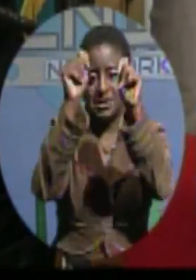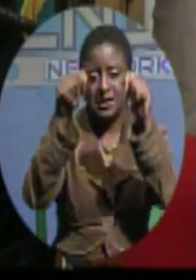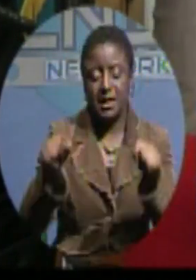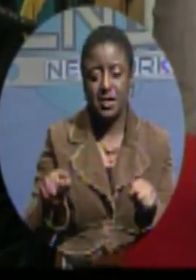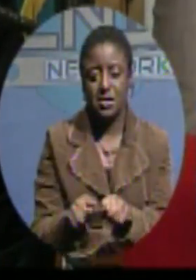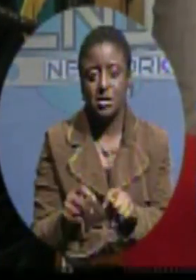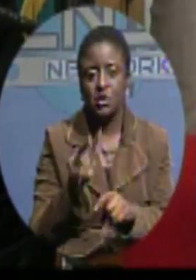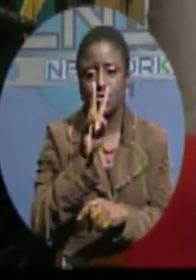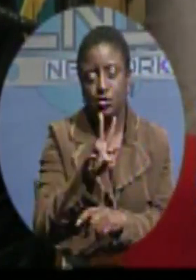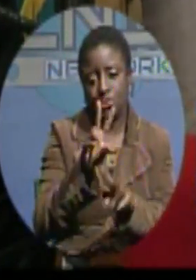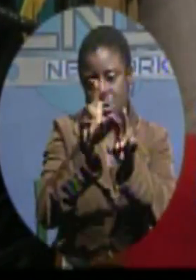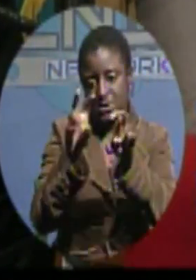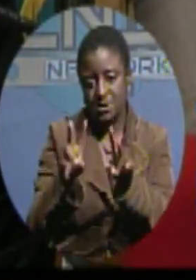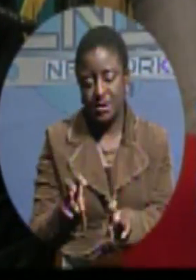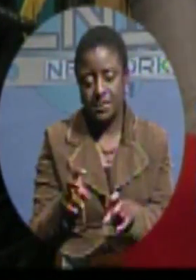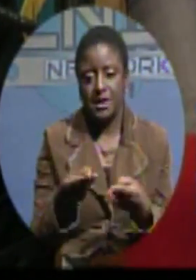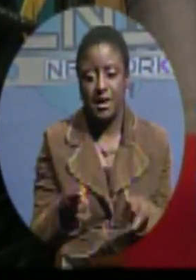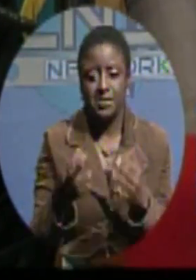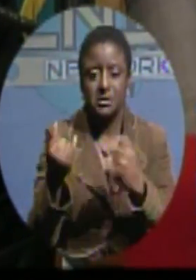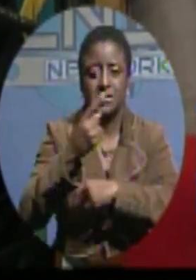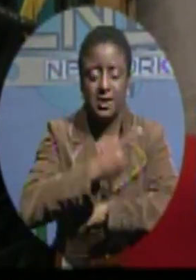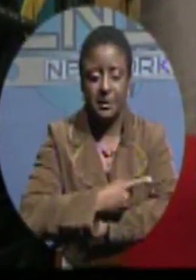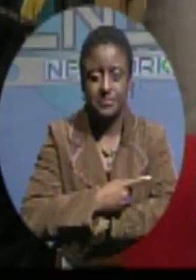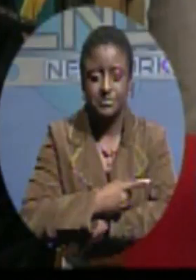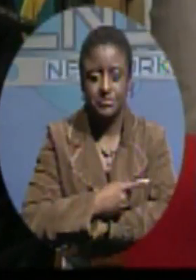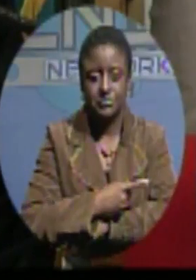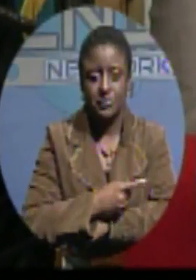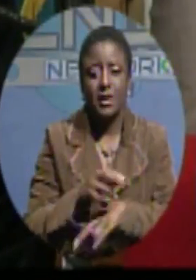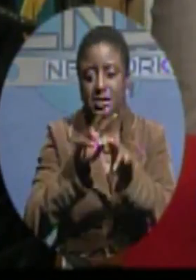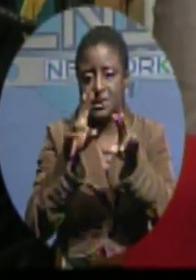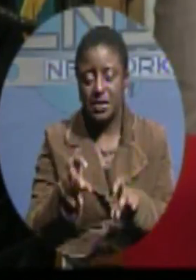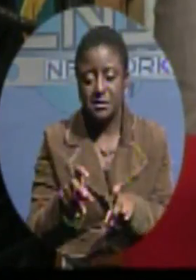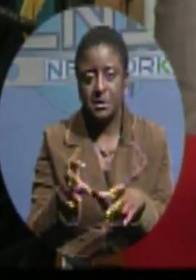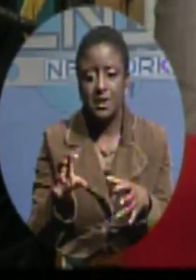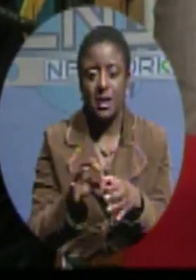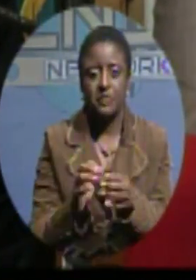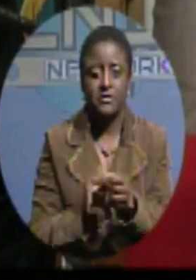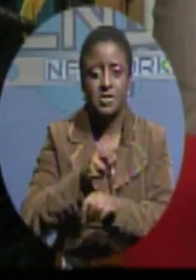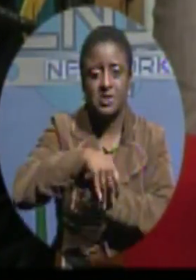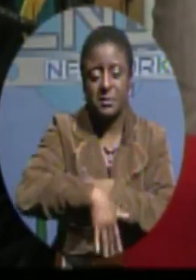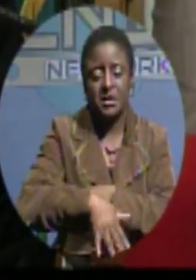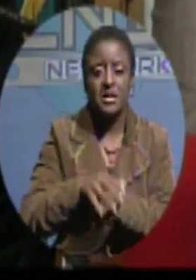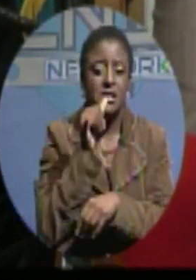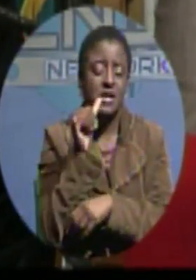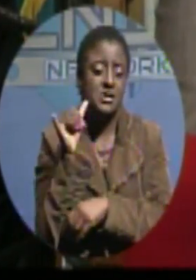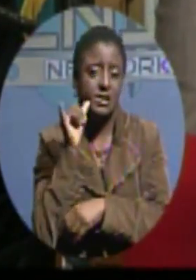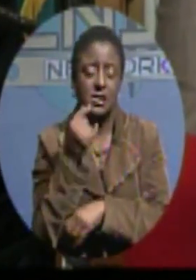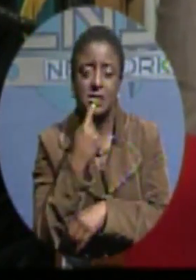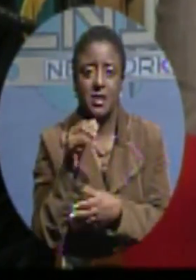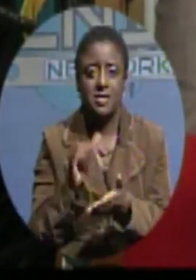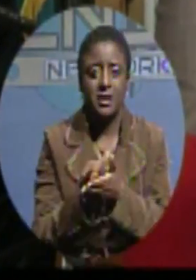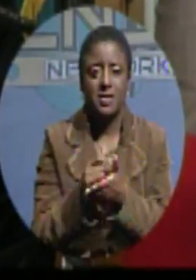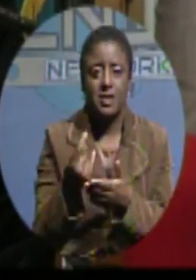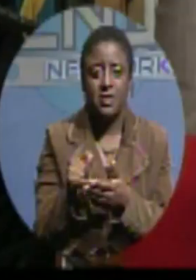conducted to date. An aerial assessment of the oil spill yesterday confirmed that the sheen is no longer